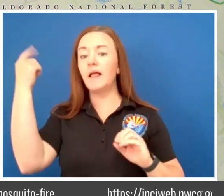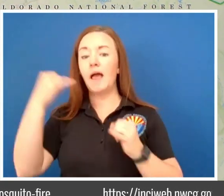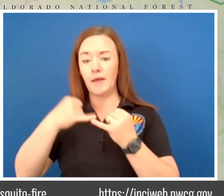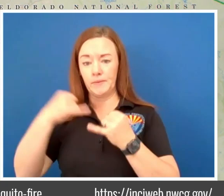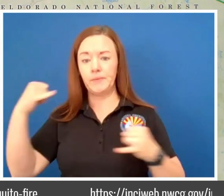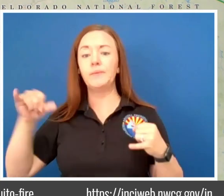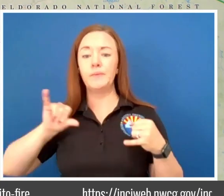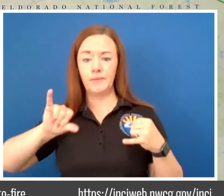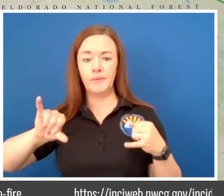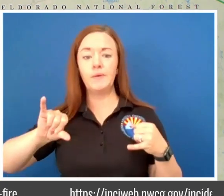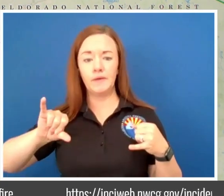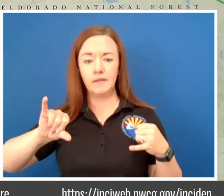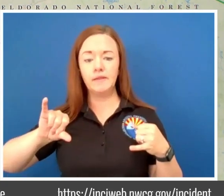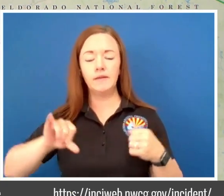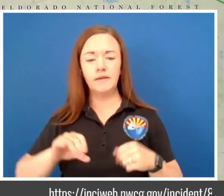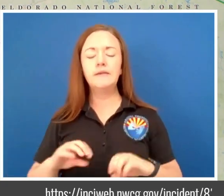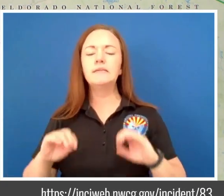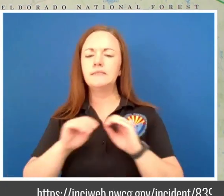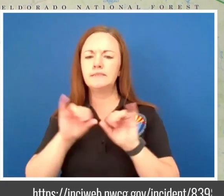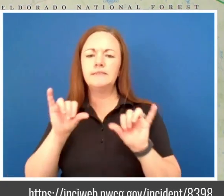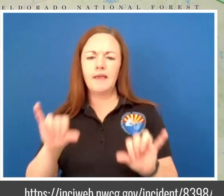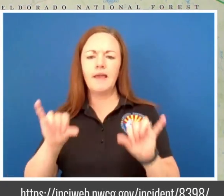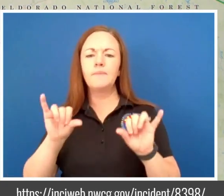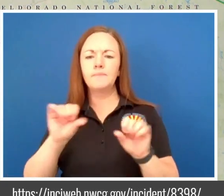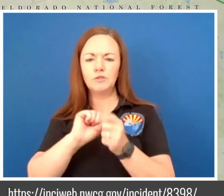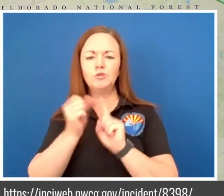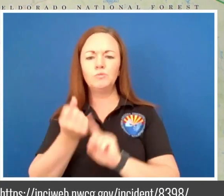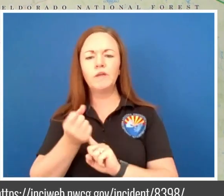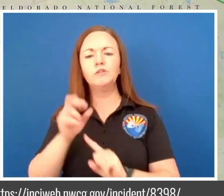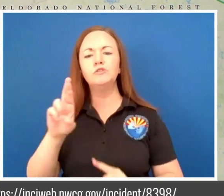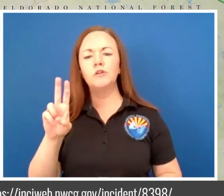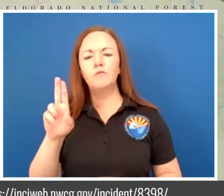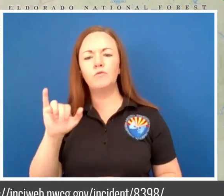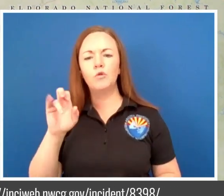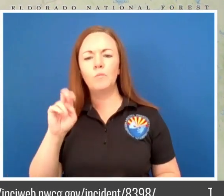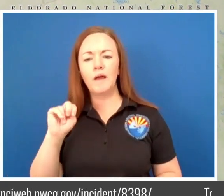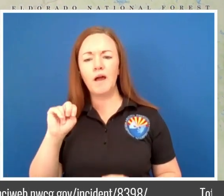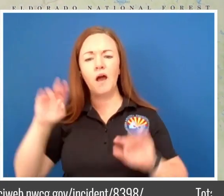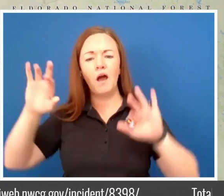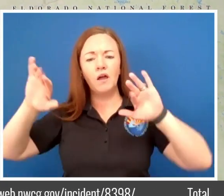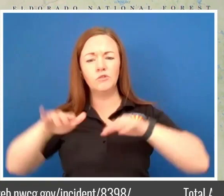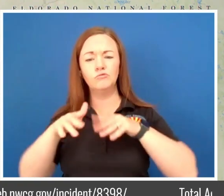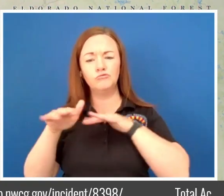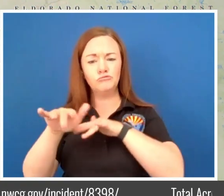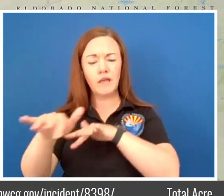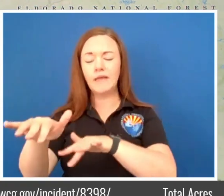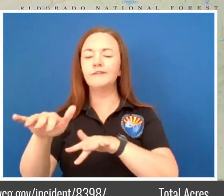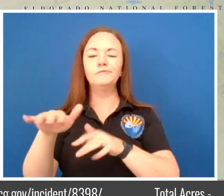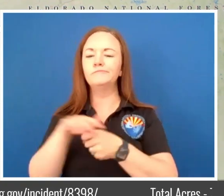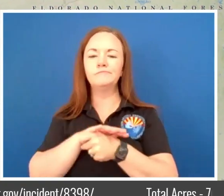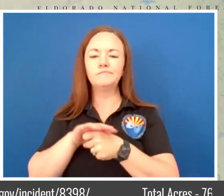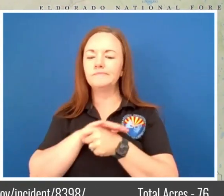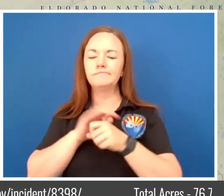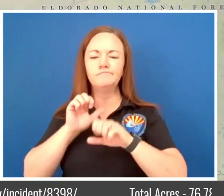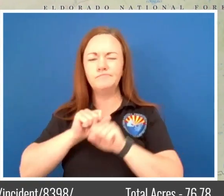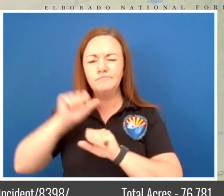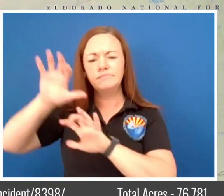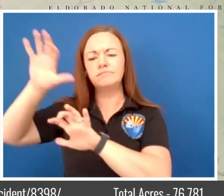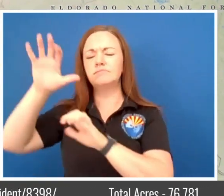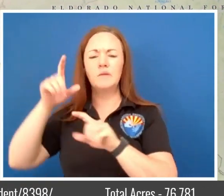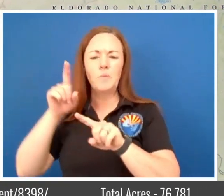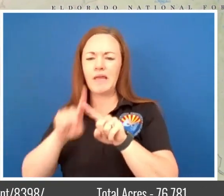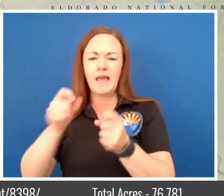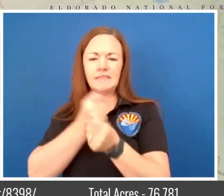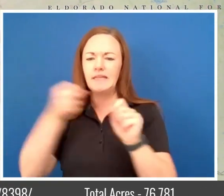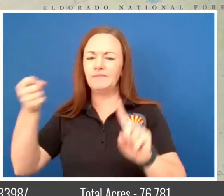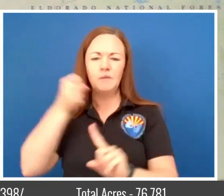have the same situation up here in the Rubicon drainage where there's areas that we cannot safely suppress the fire.